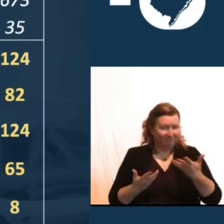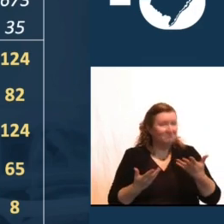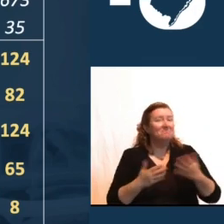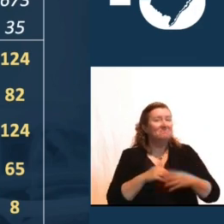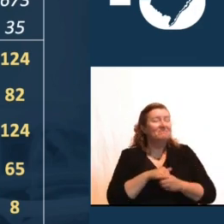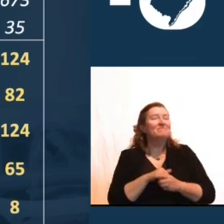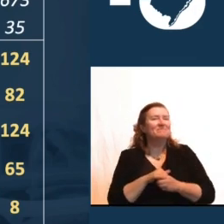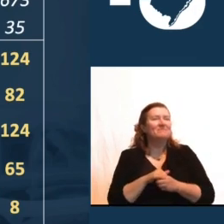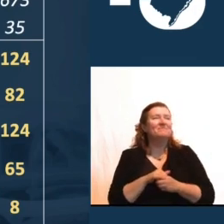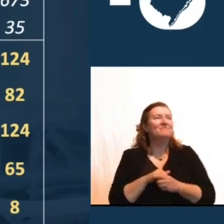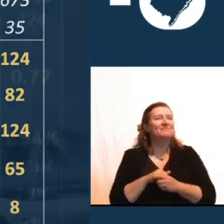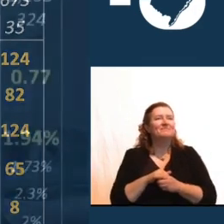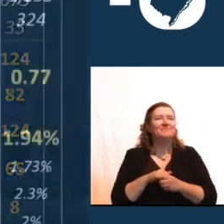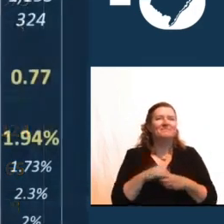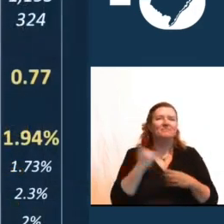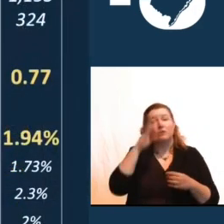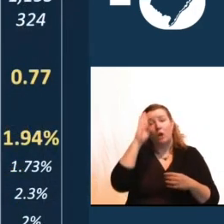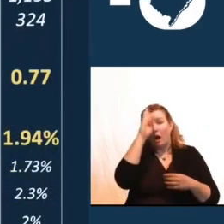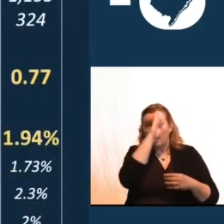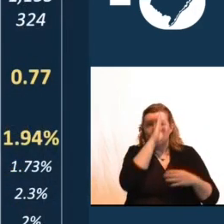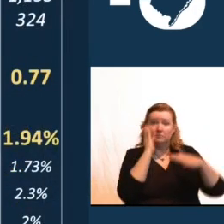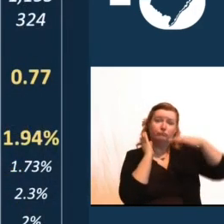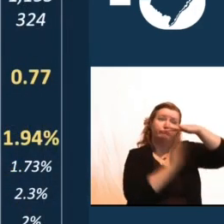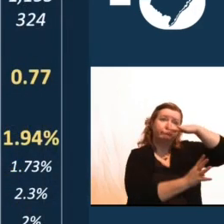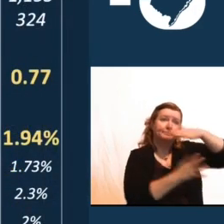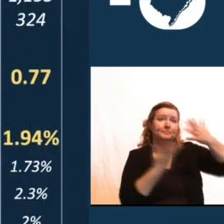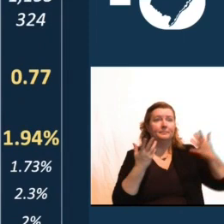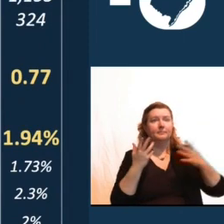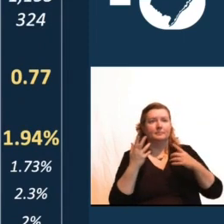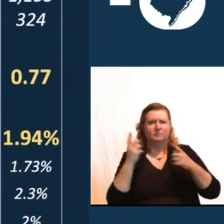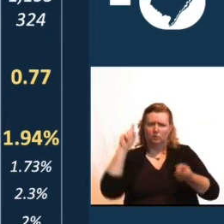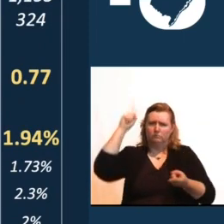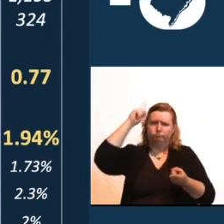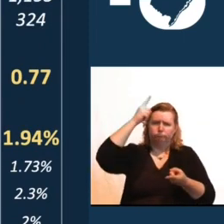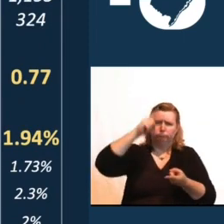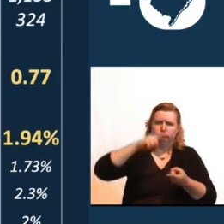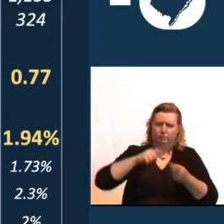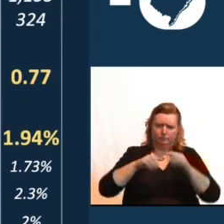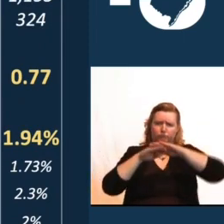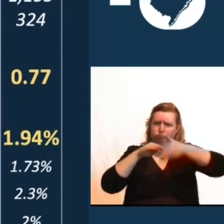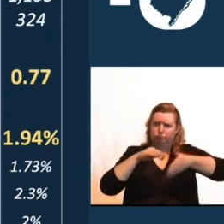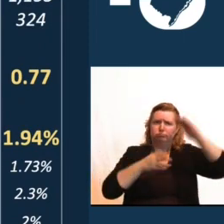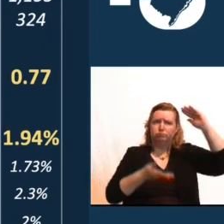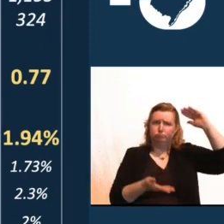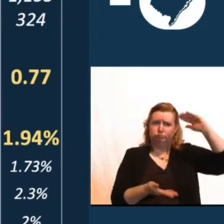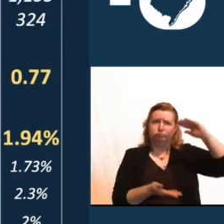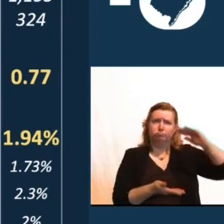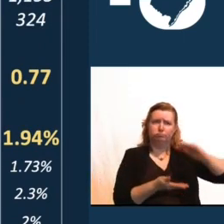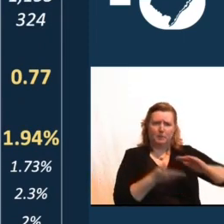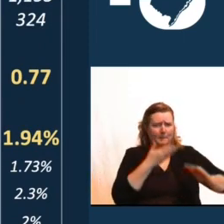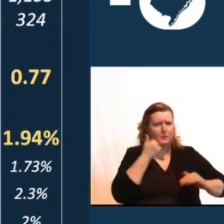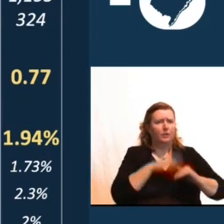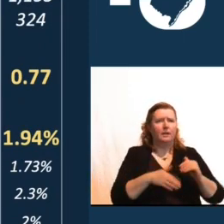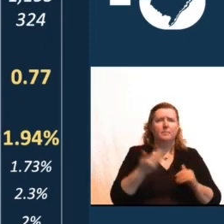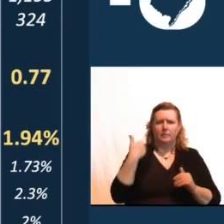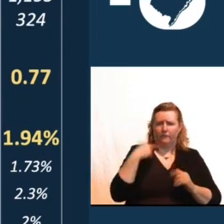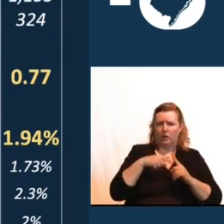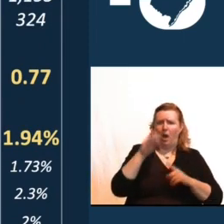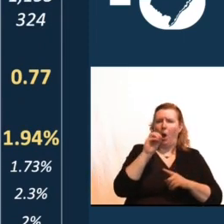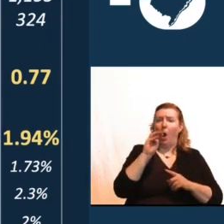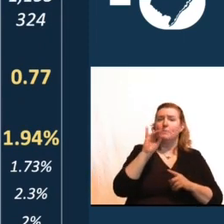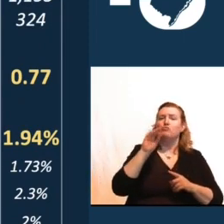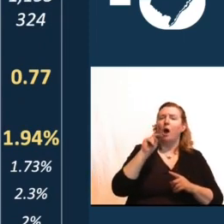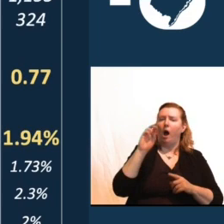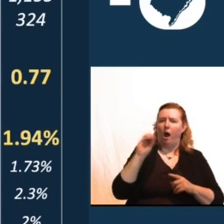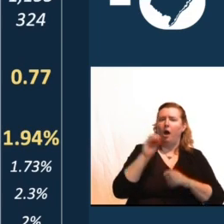to Omicron. And with newly reported cases, we're also seeing the positivity rate dropping down below 3% on